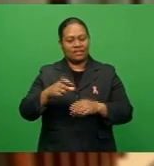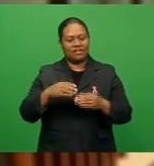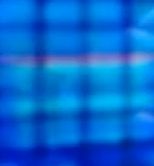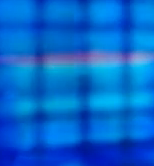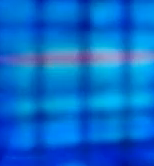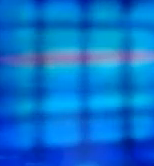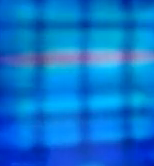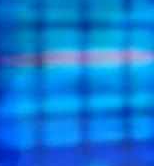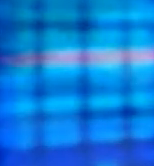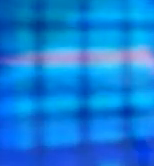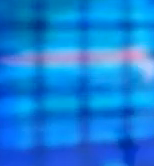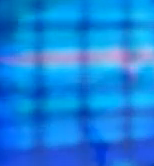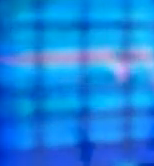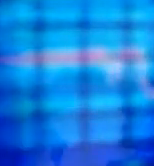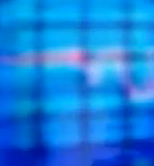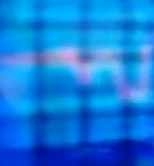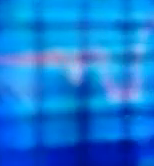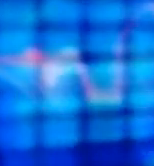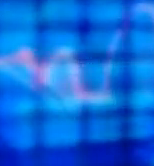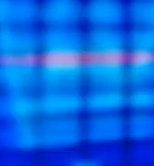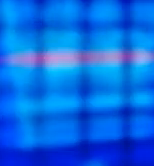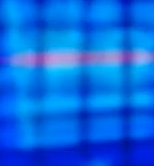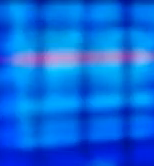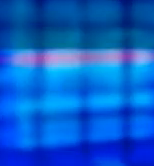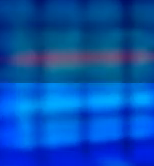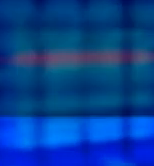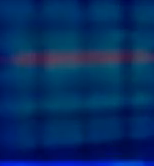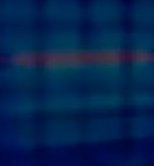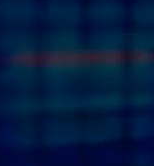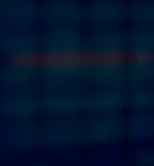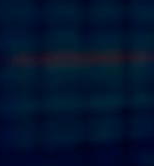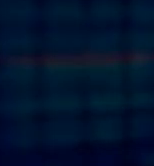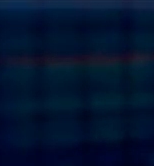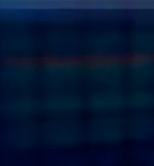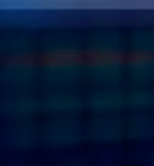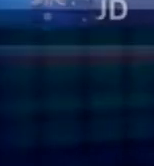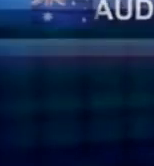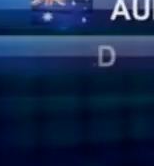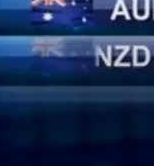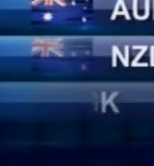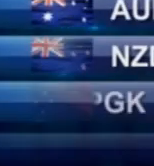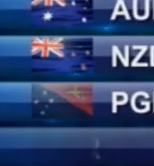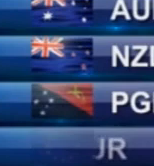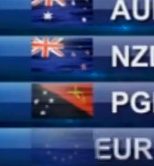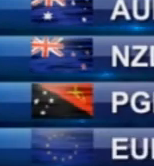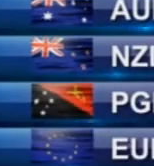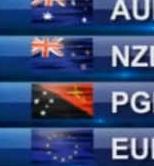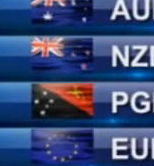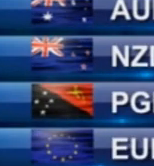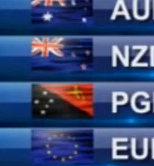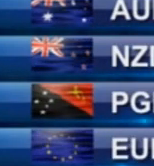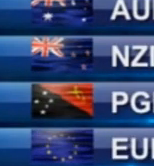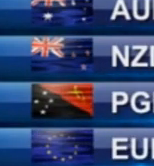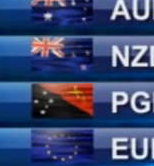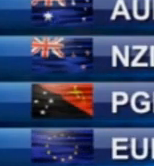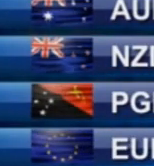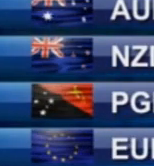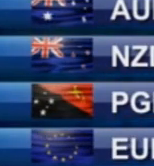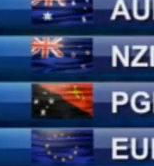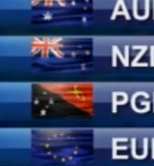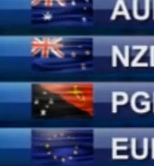Vinaka. Here today's local exchange rates as set early this morning. The Fiji dollar showed its strength against regional